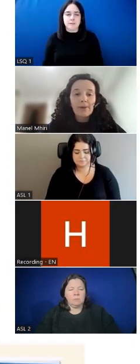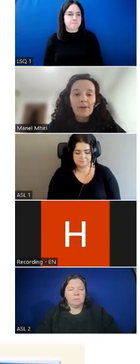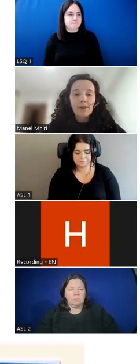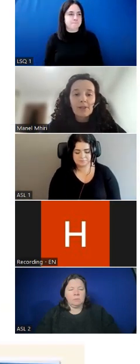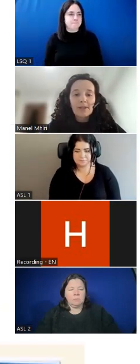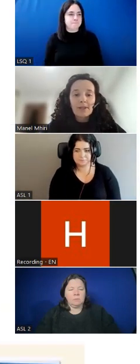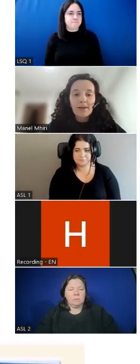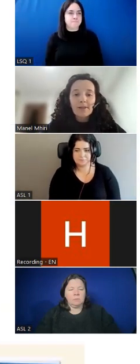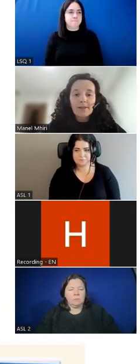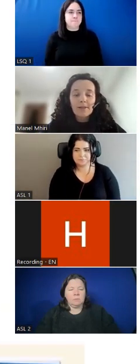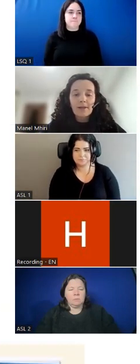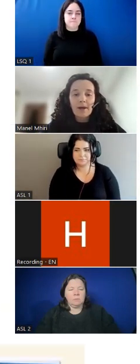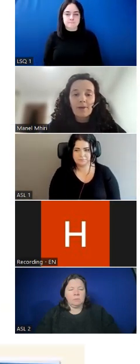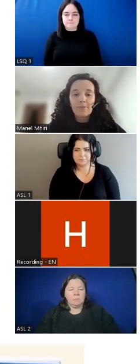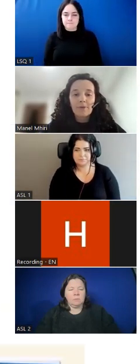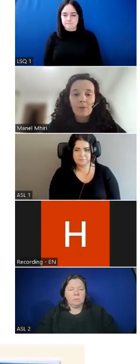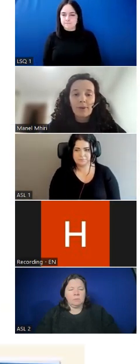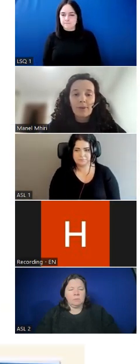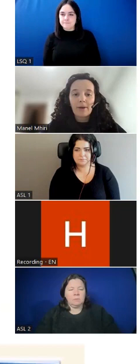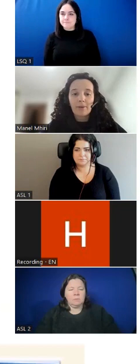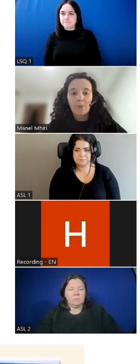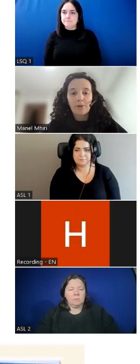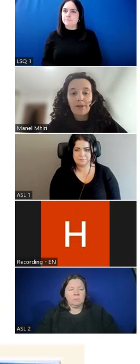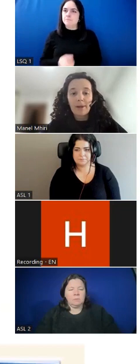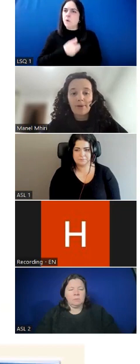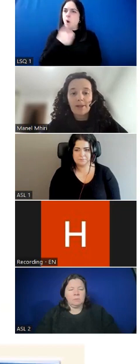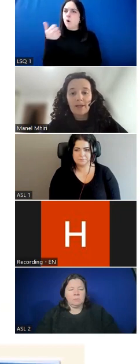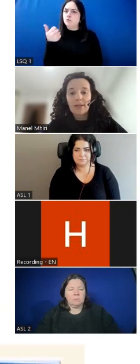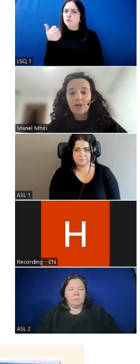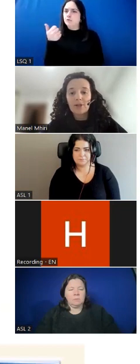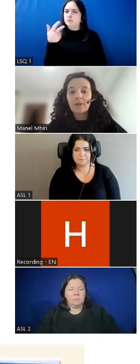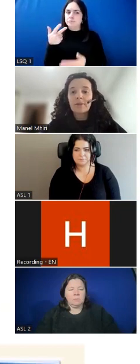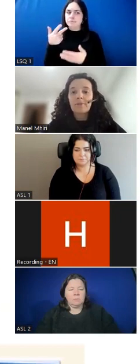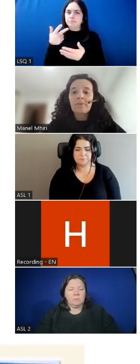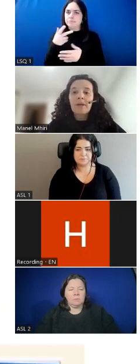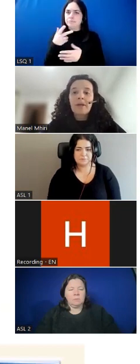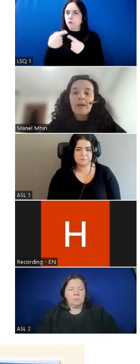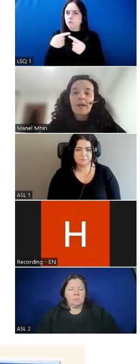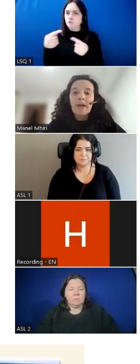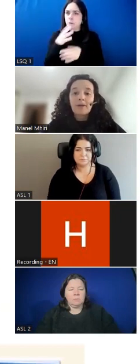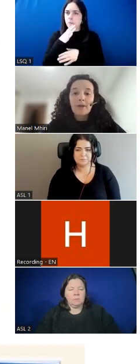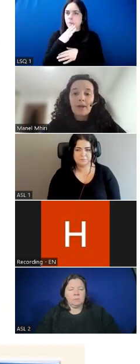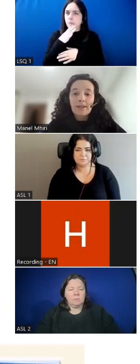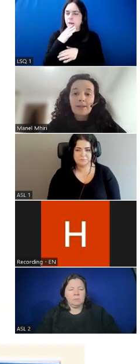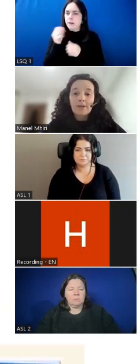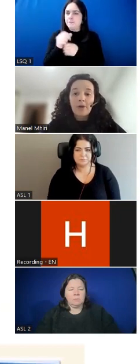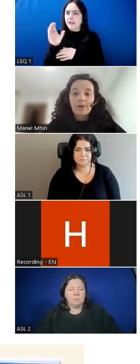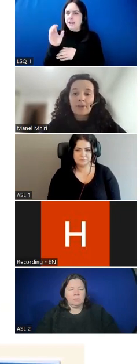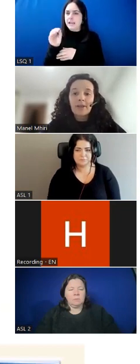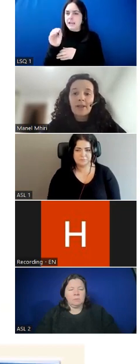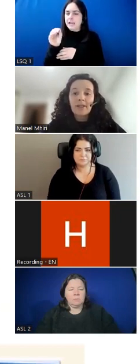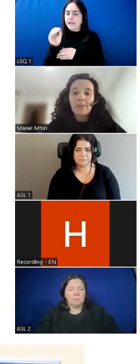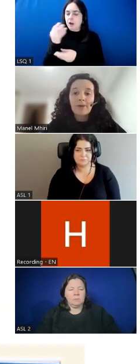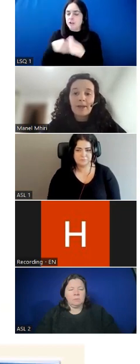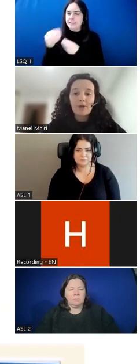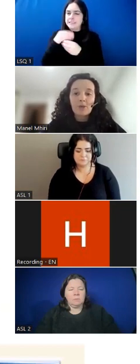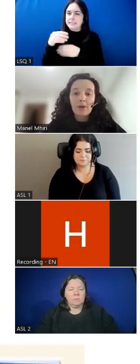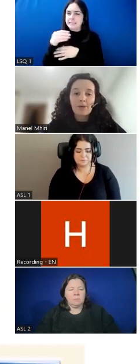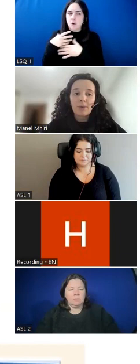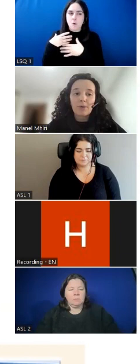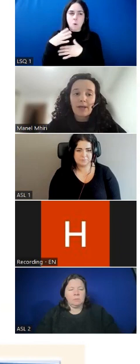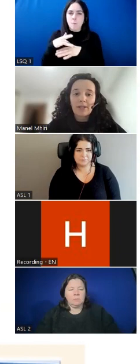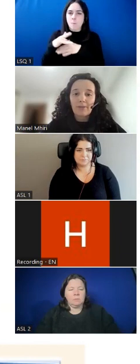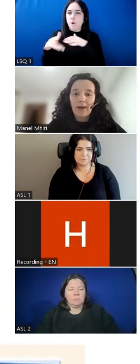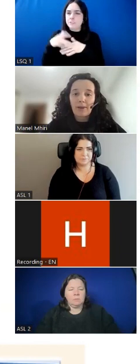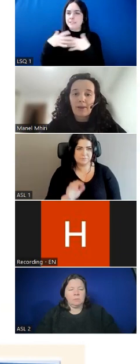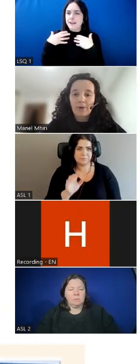Another point that we discussed with the World Health Organization and insisted on is about sexual